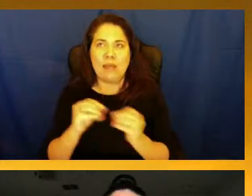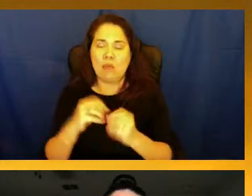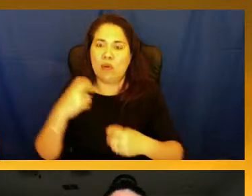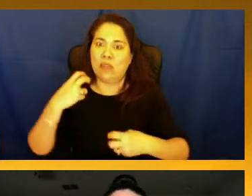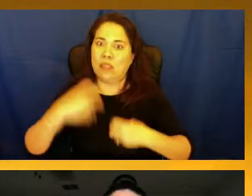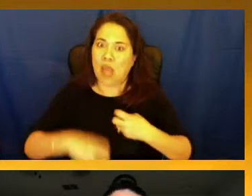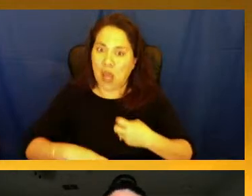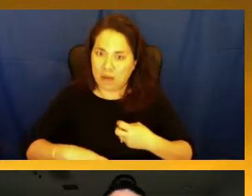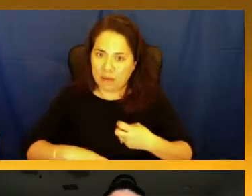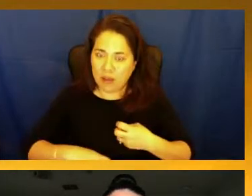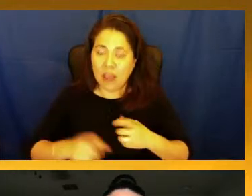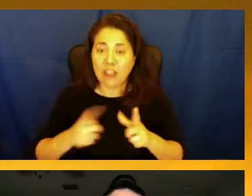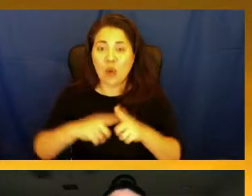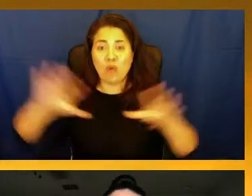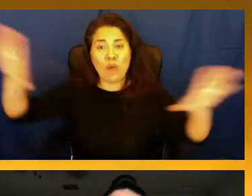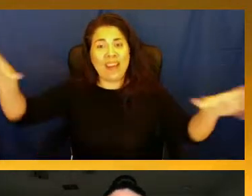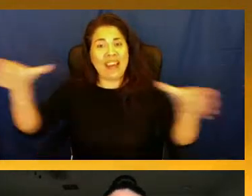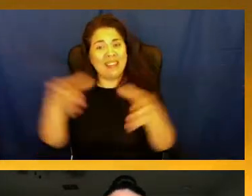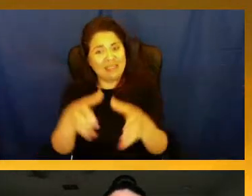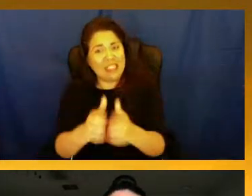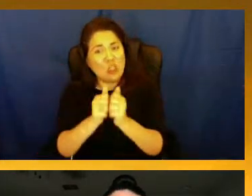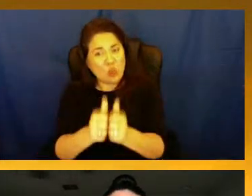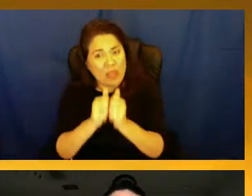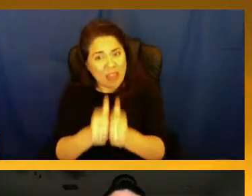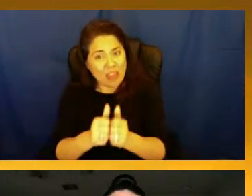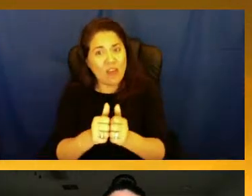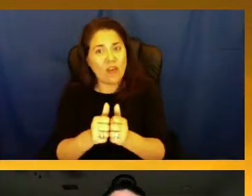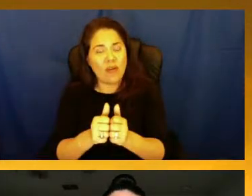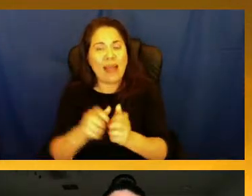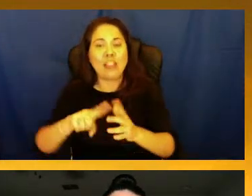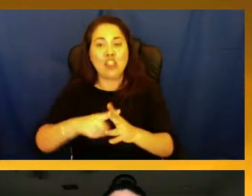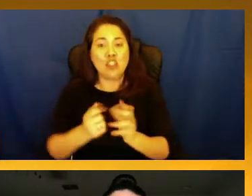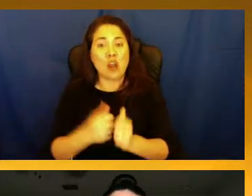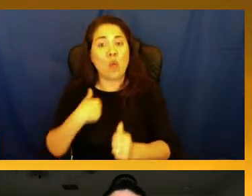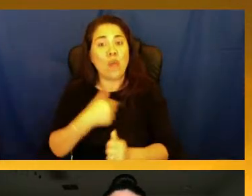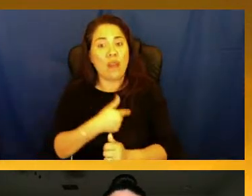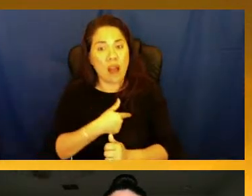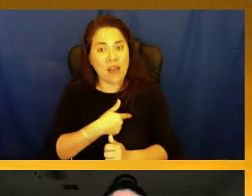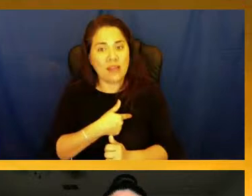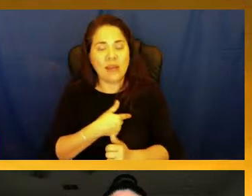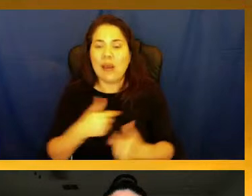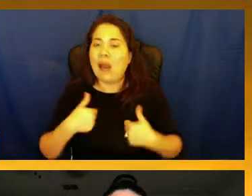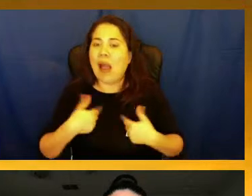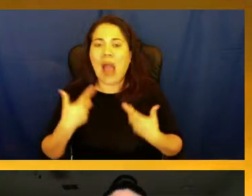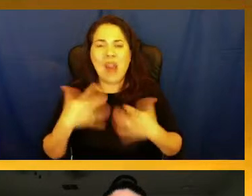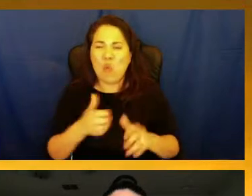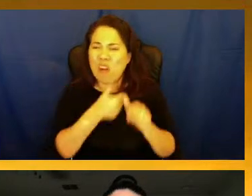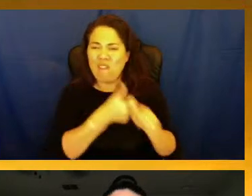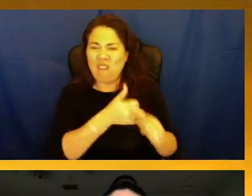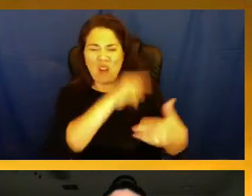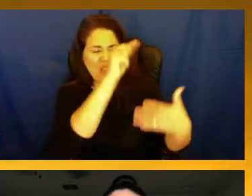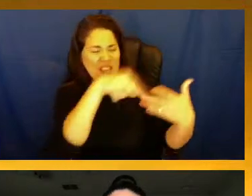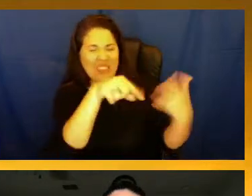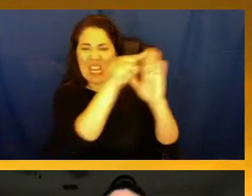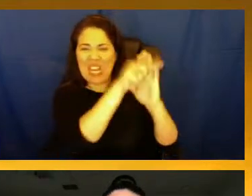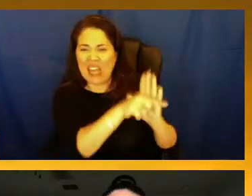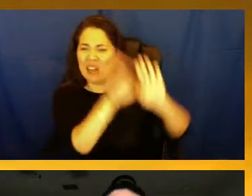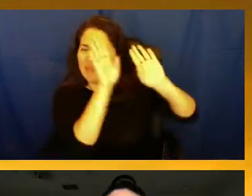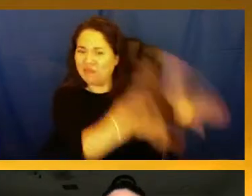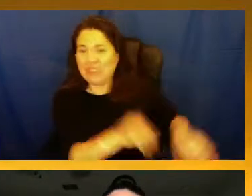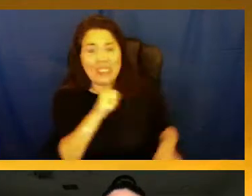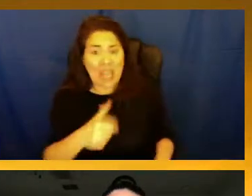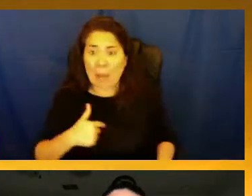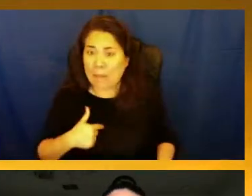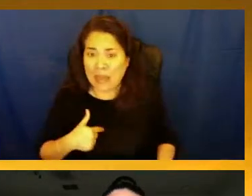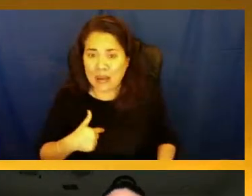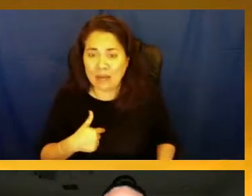So the decolonization part has to start with us saying, you know, I don't want to go by that anymore. I don't want that to be the way things are